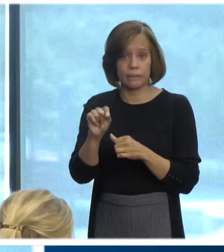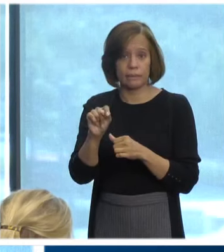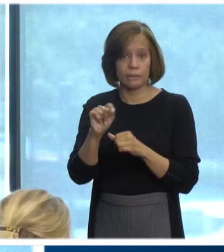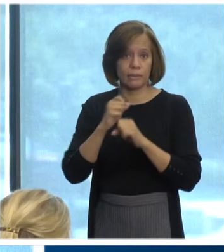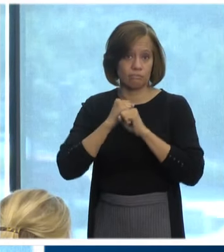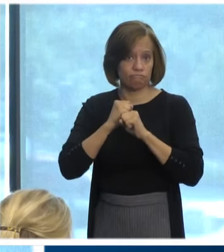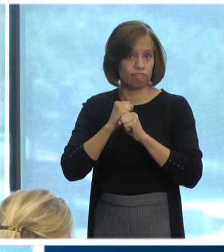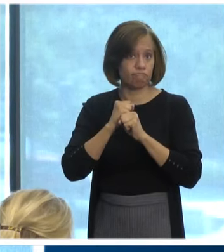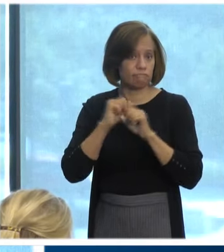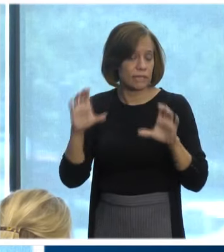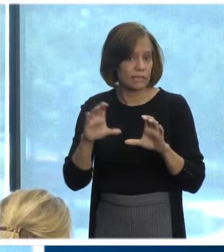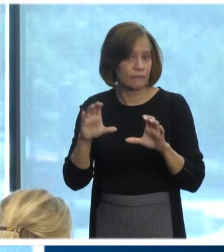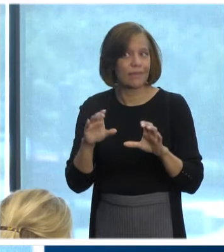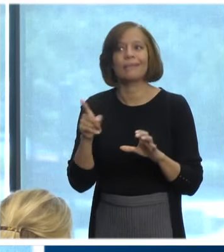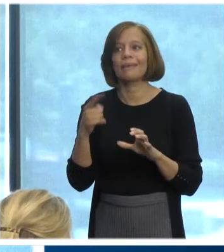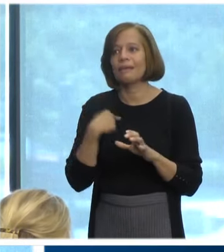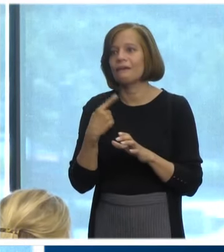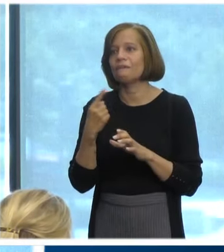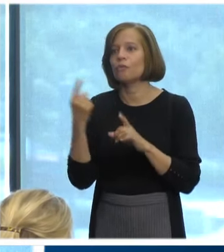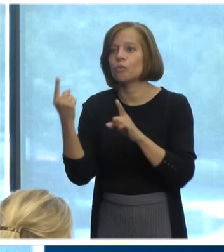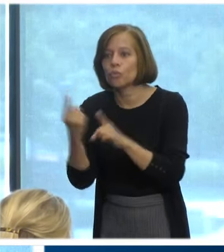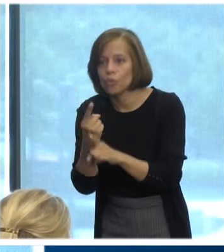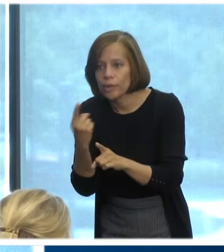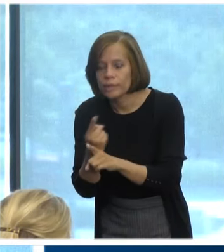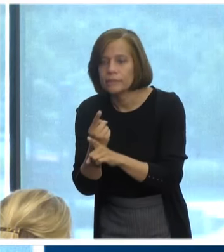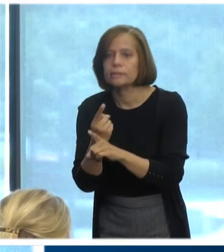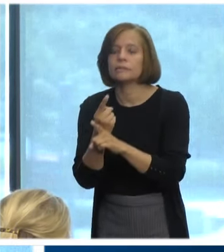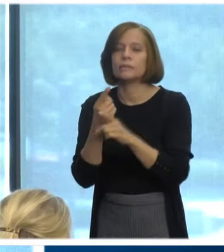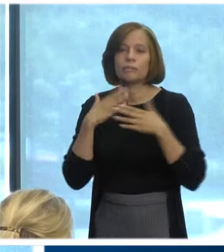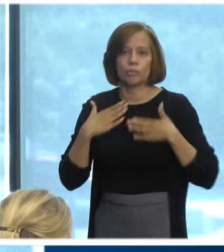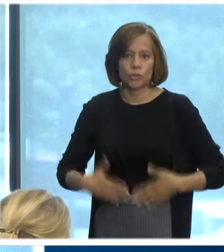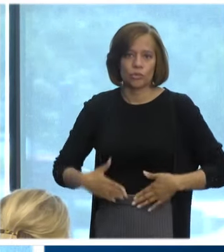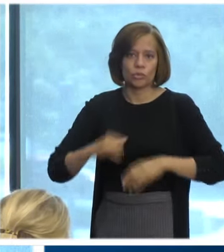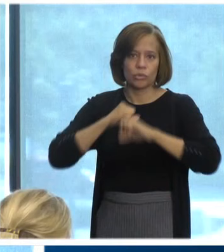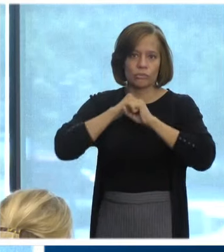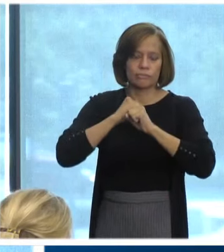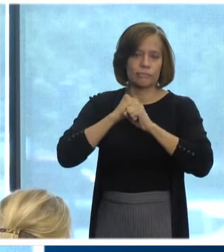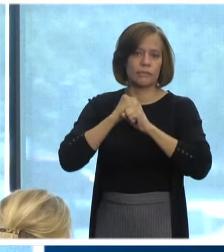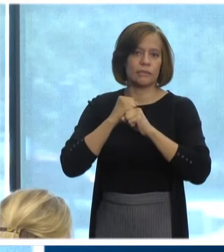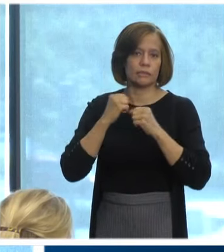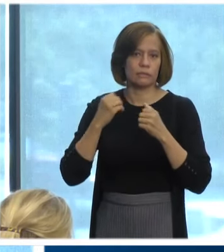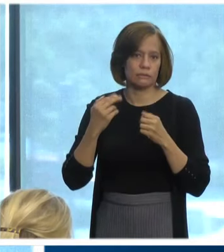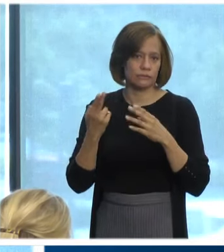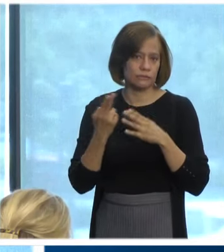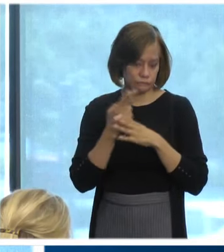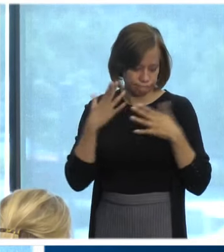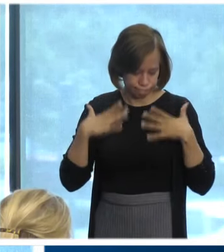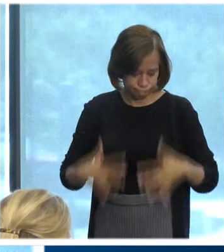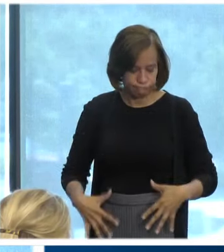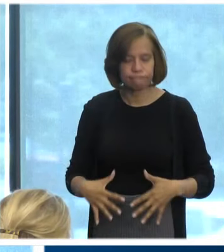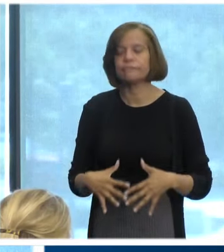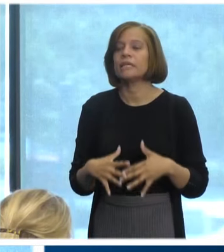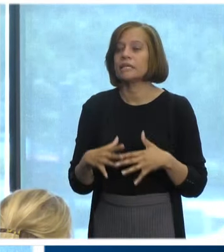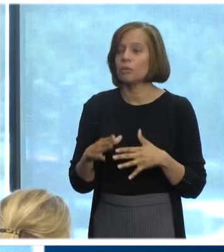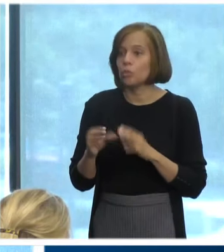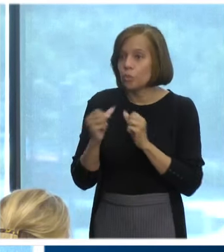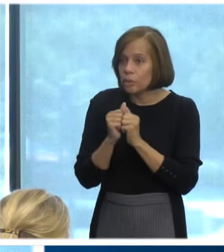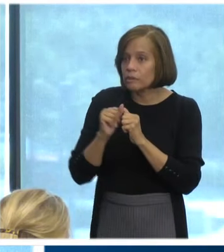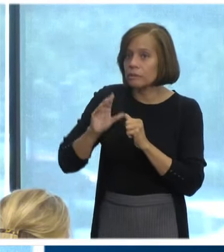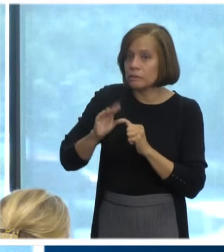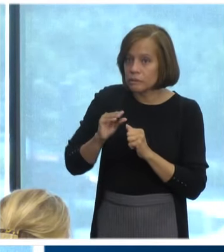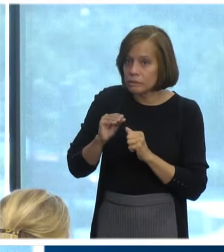with the right riot gear or personal protective gear, I'll say, to be in these situations, to keep themselves safe,